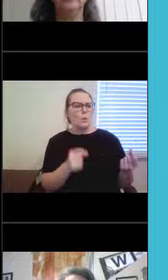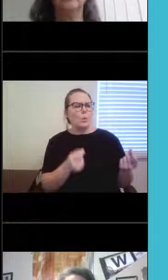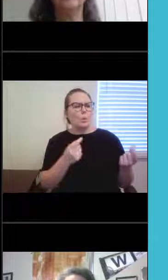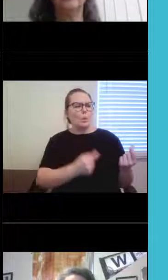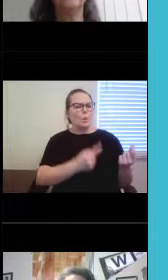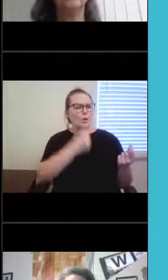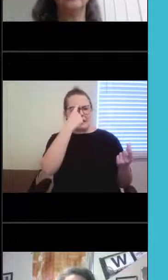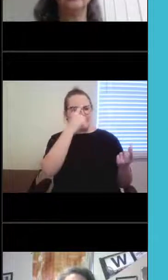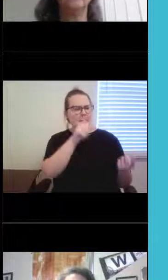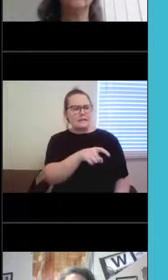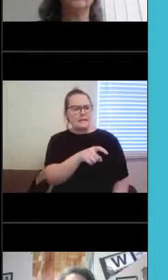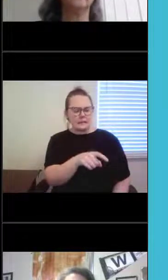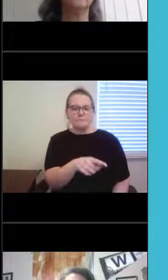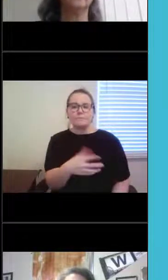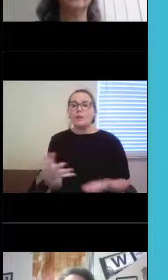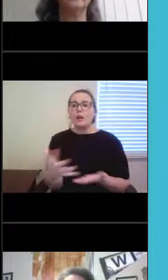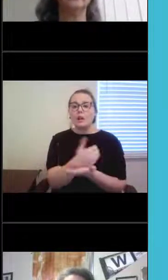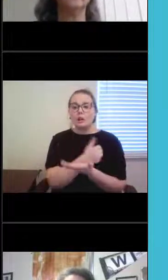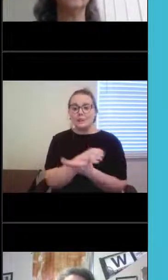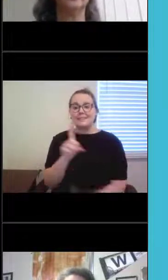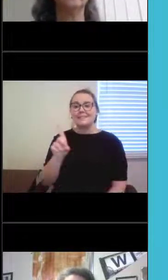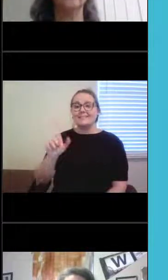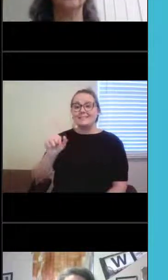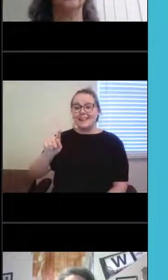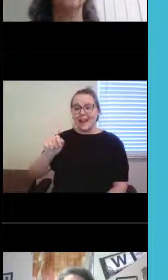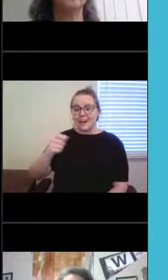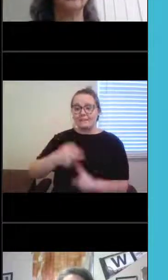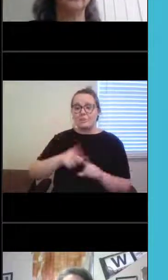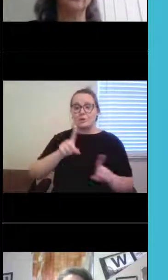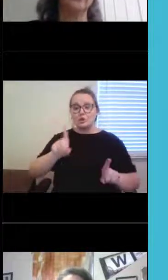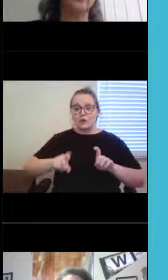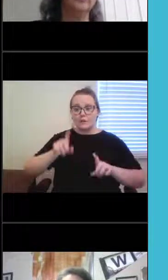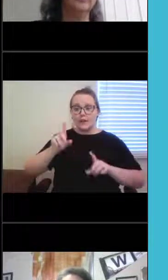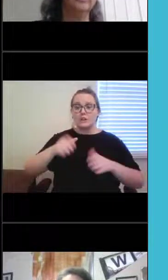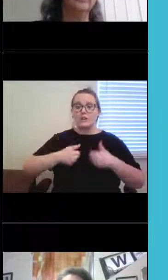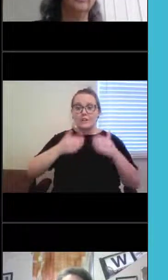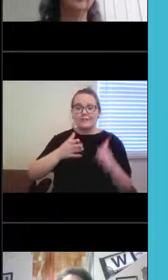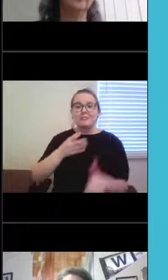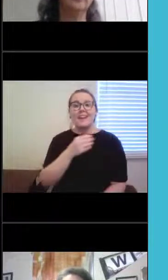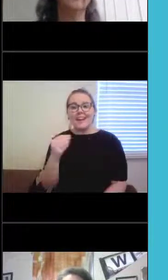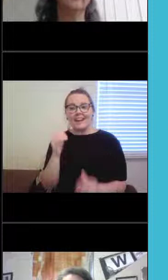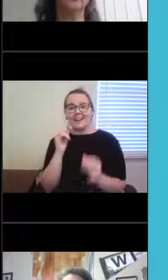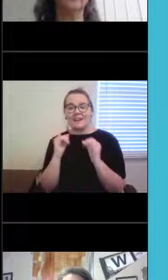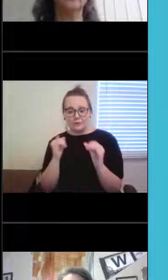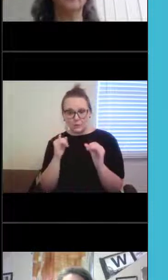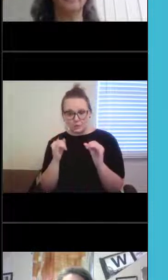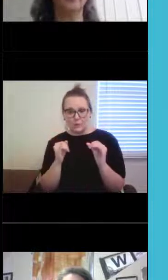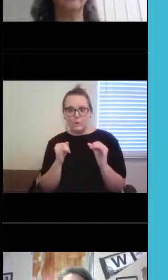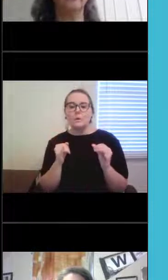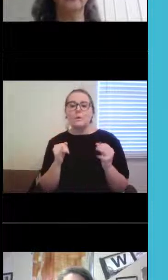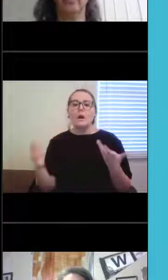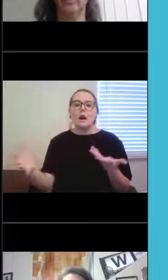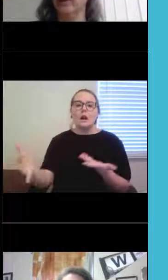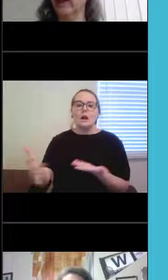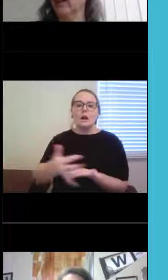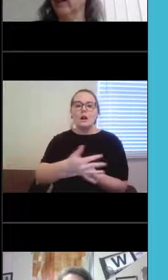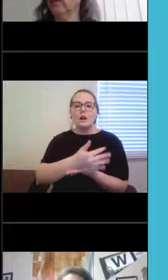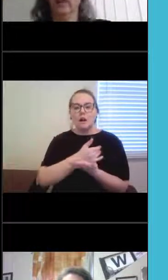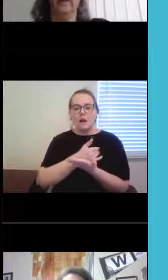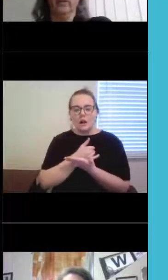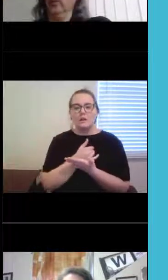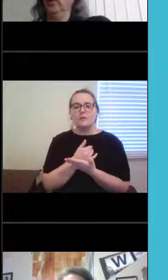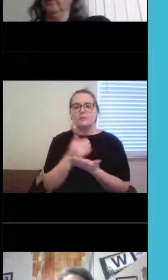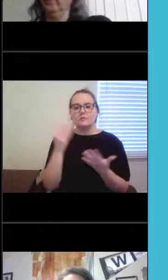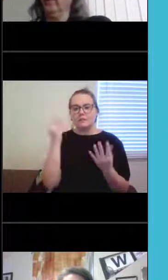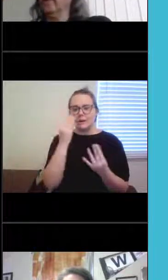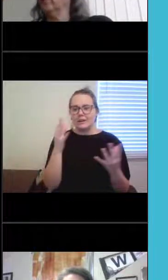needed? We got data actually from the surveyed survivors and from these interviewed folks about what they thought. I don't